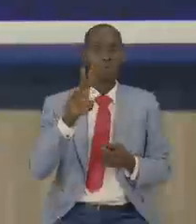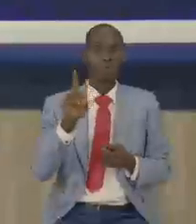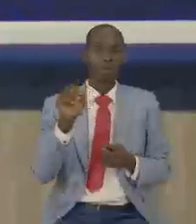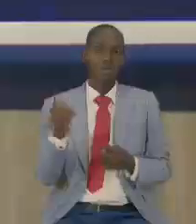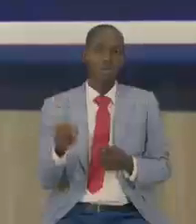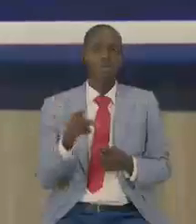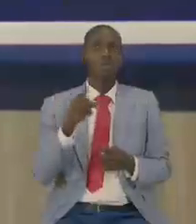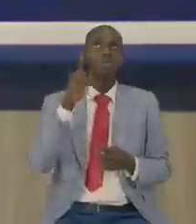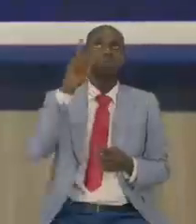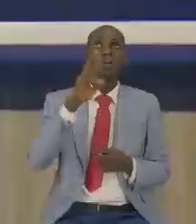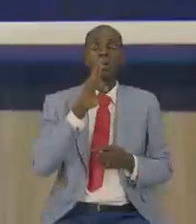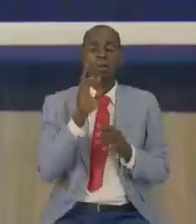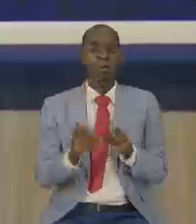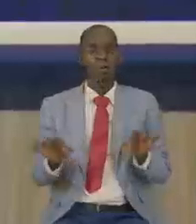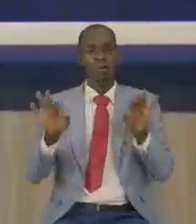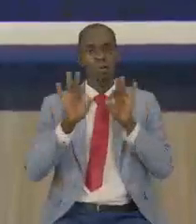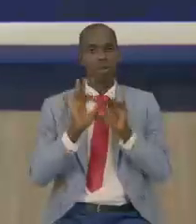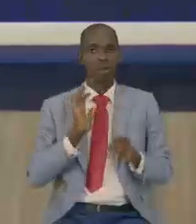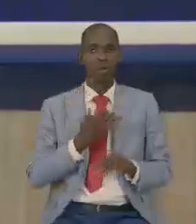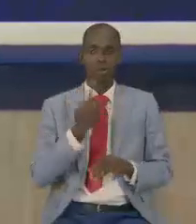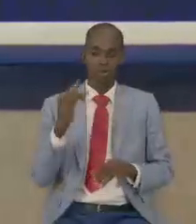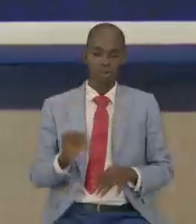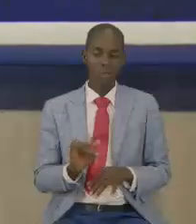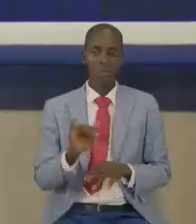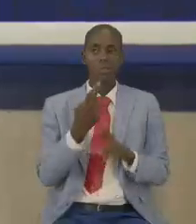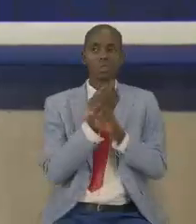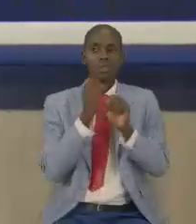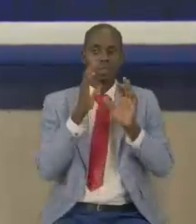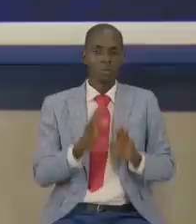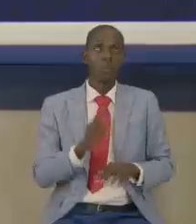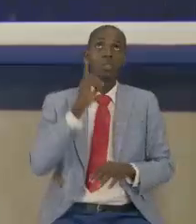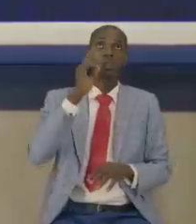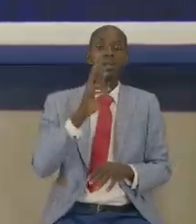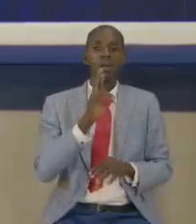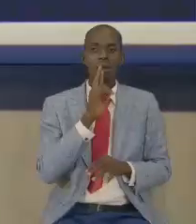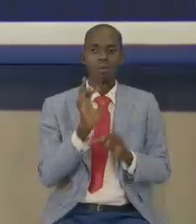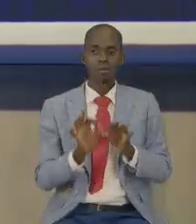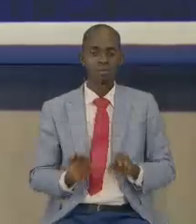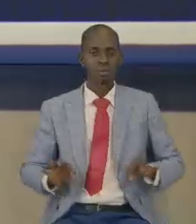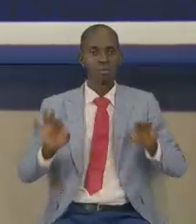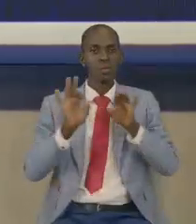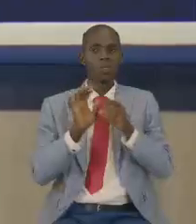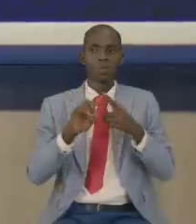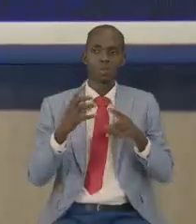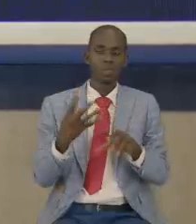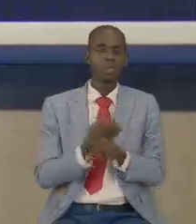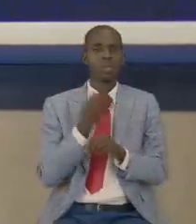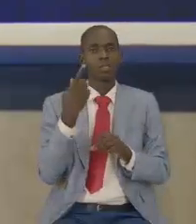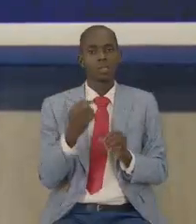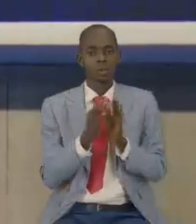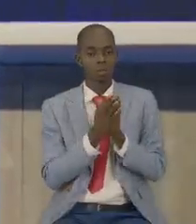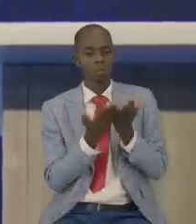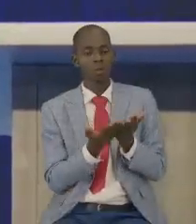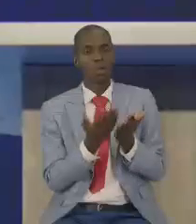Redeemer, thou art worthy to take the book and to open the seals thereof, for